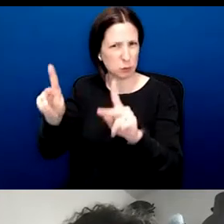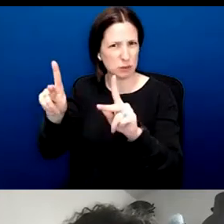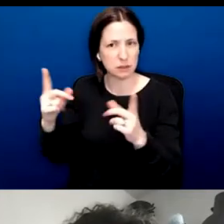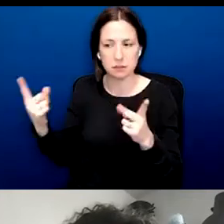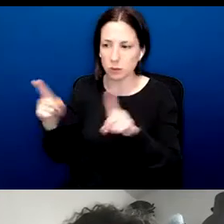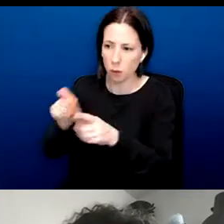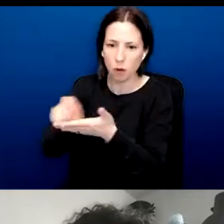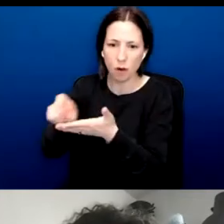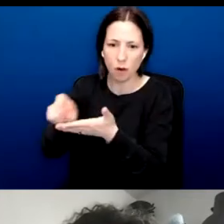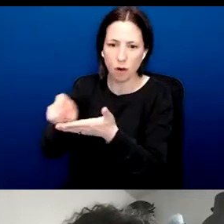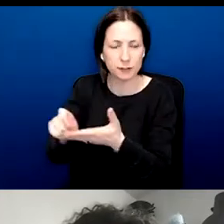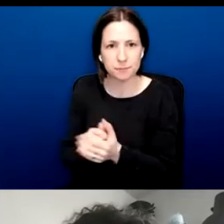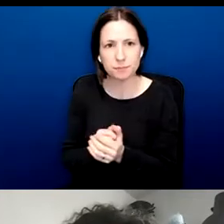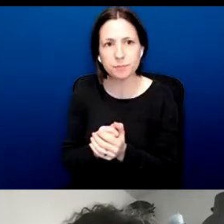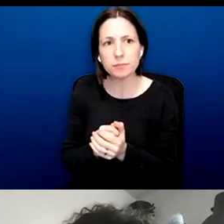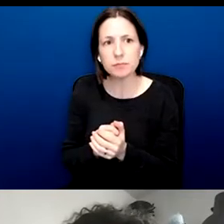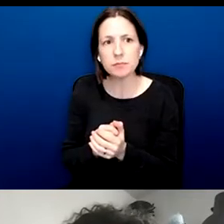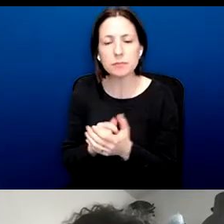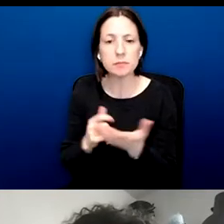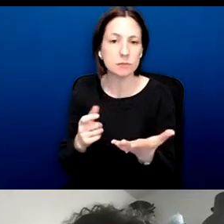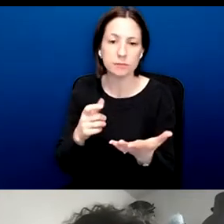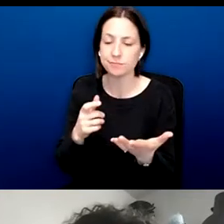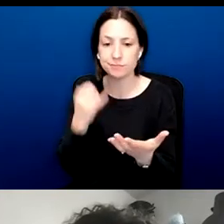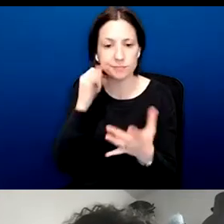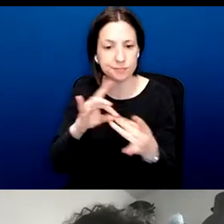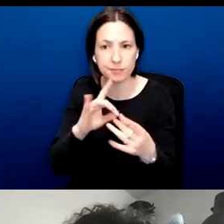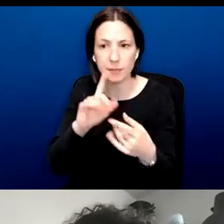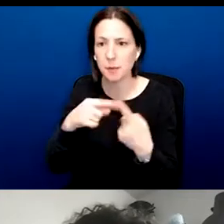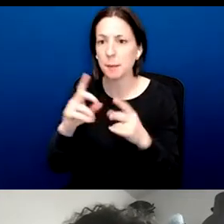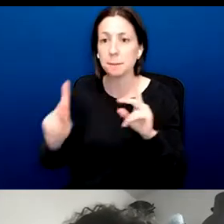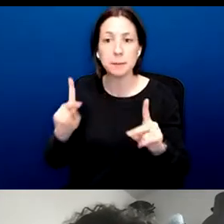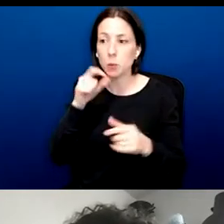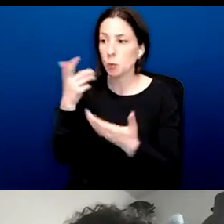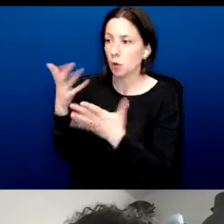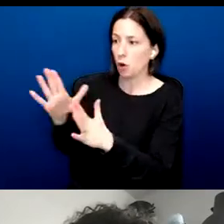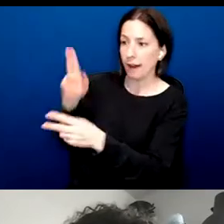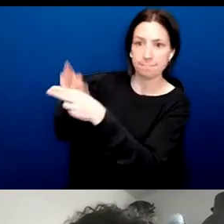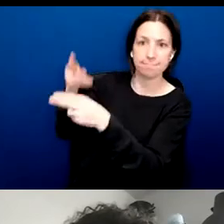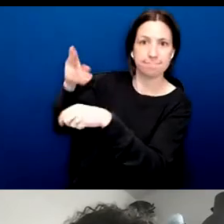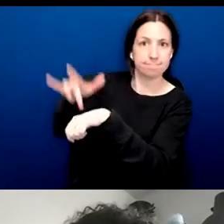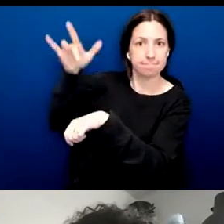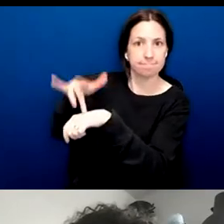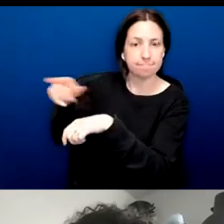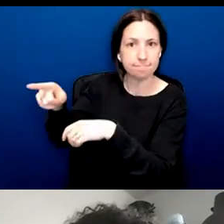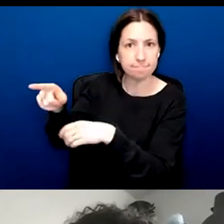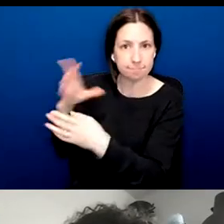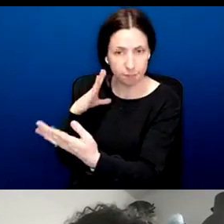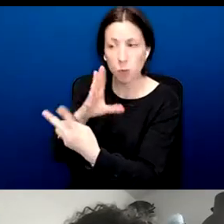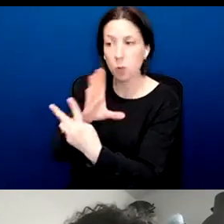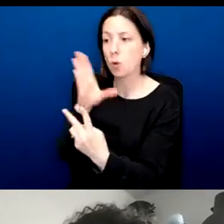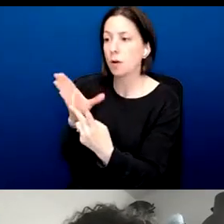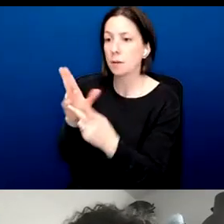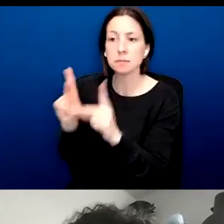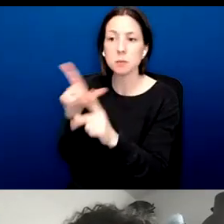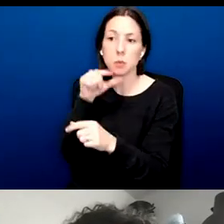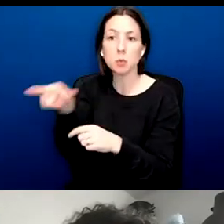right? When you're talking about, you know, people who are like very much like well-known, or how do we bring up these people who are just